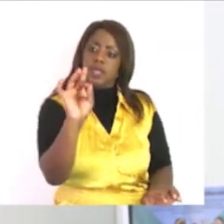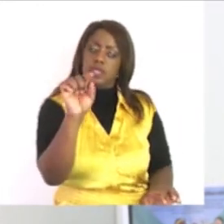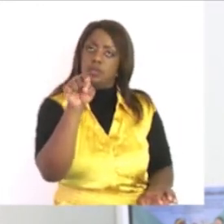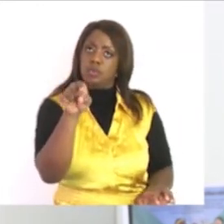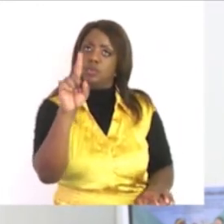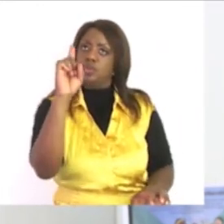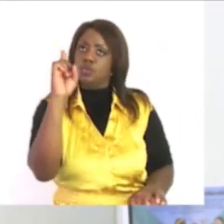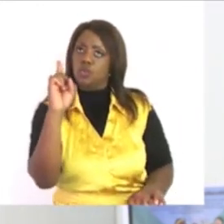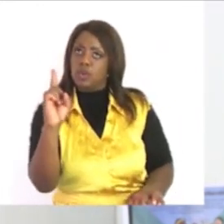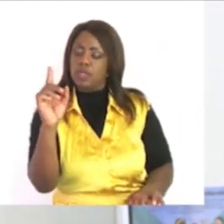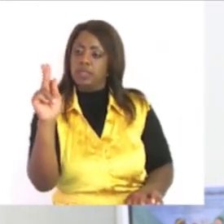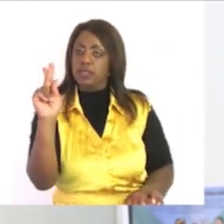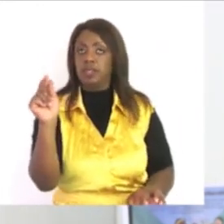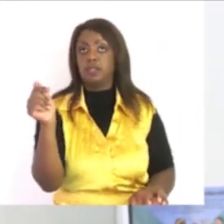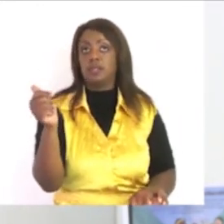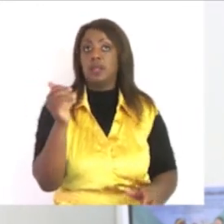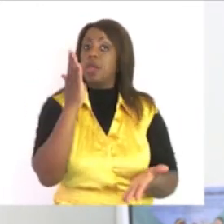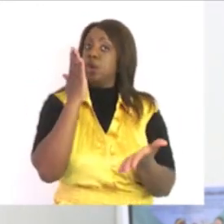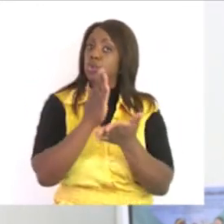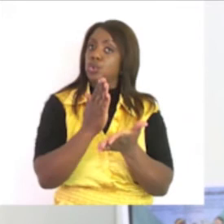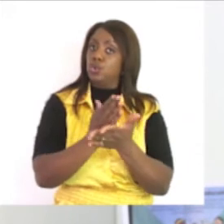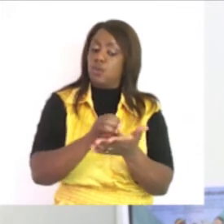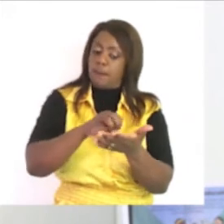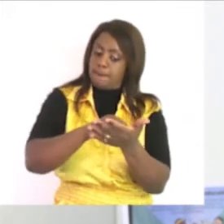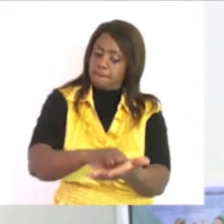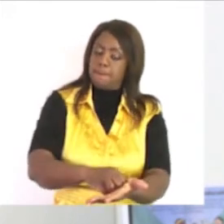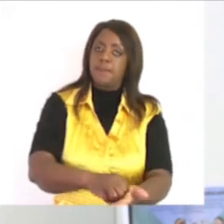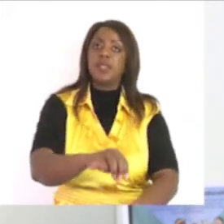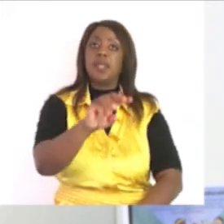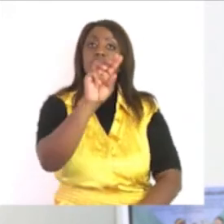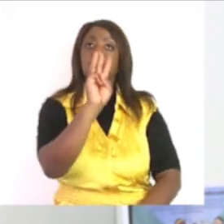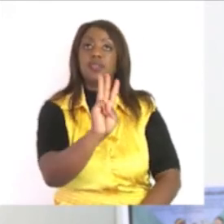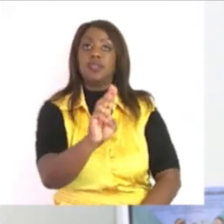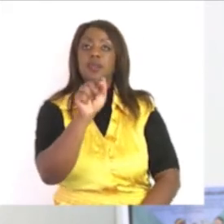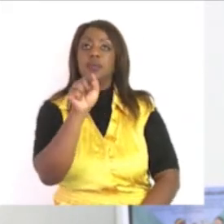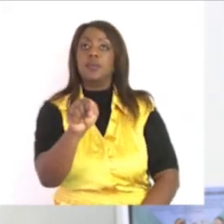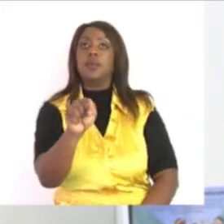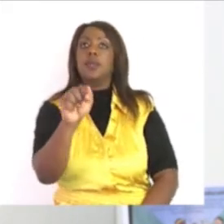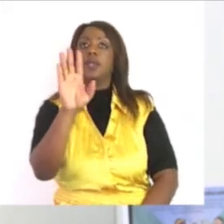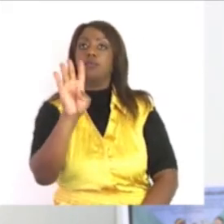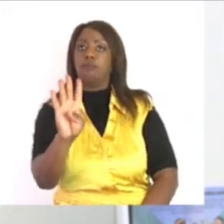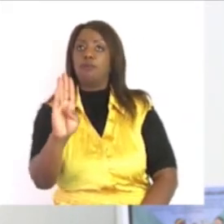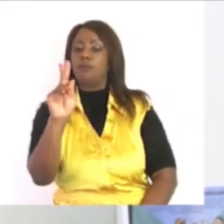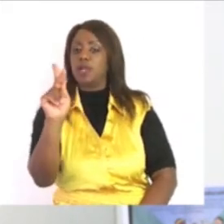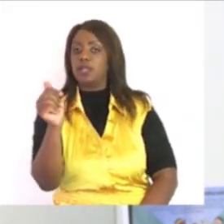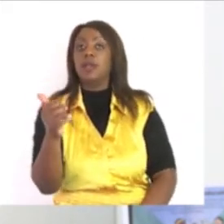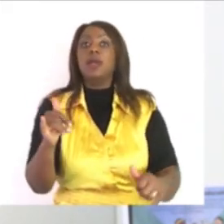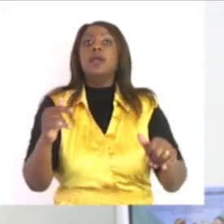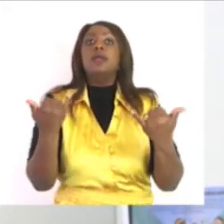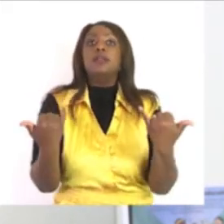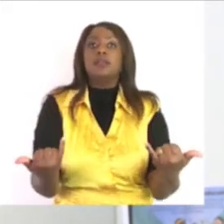have the highest is 8.1. This is kg, and